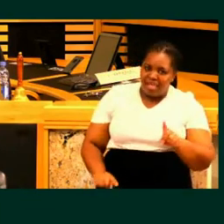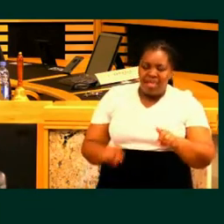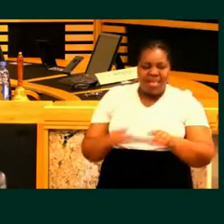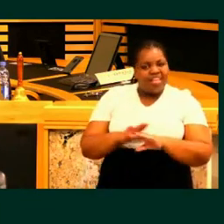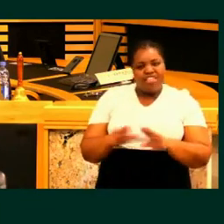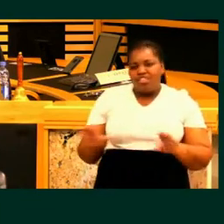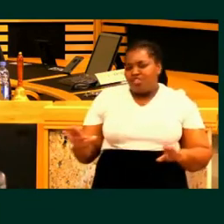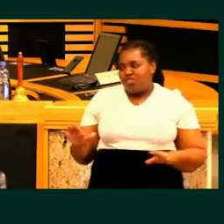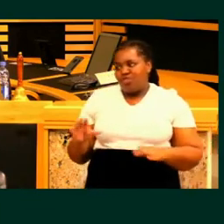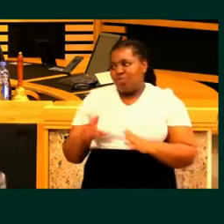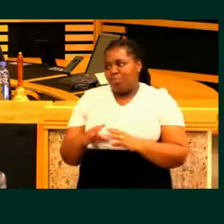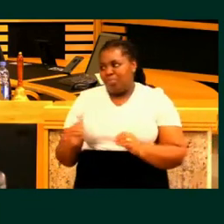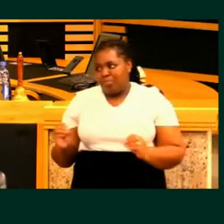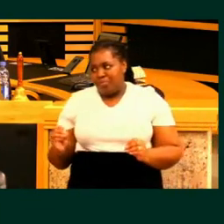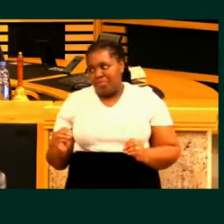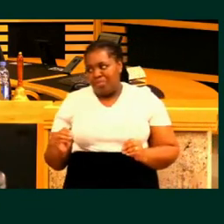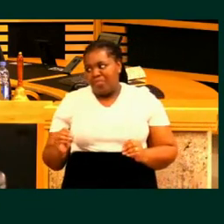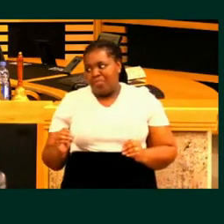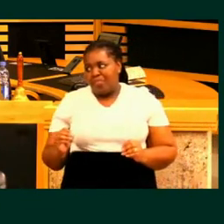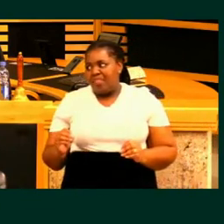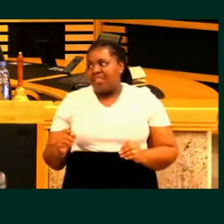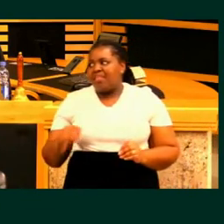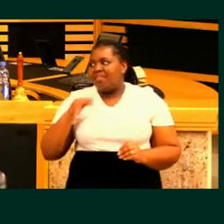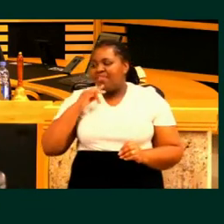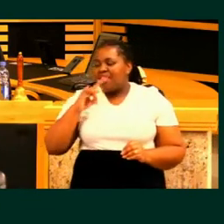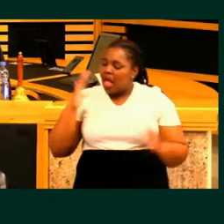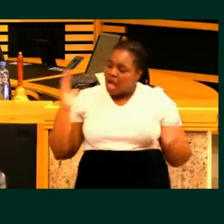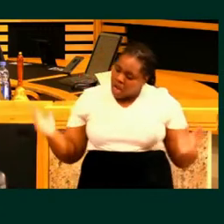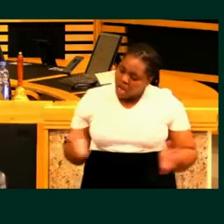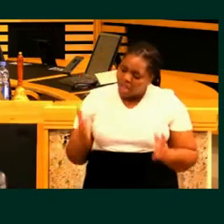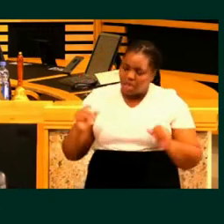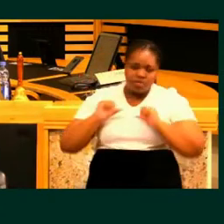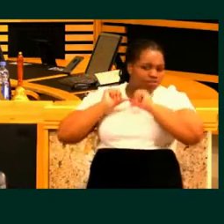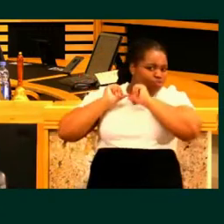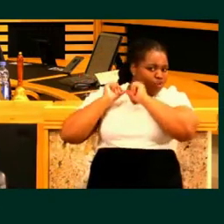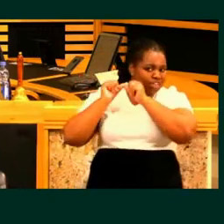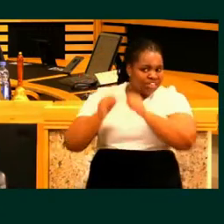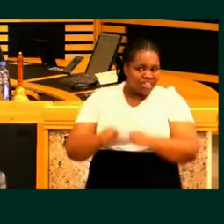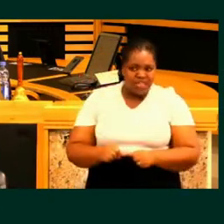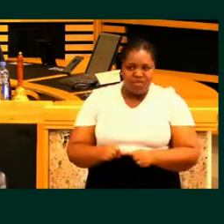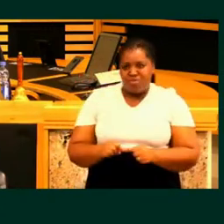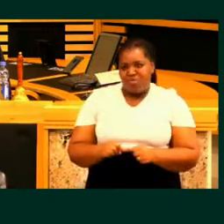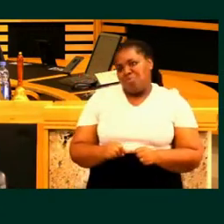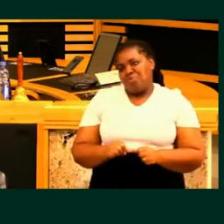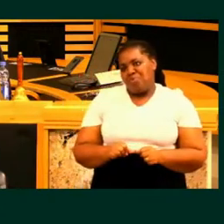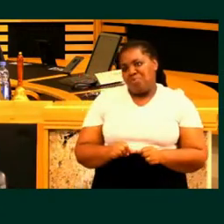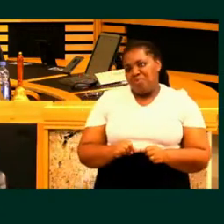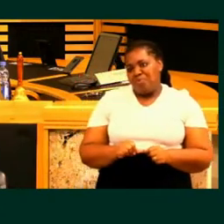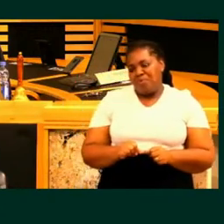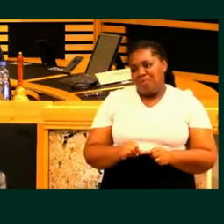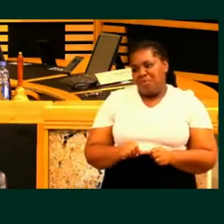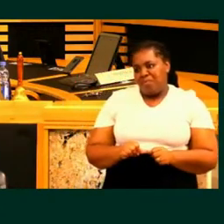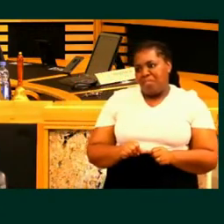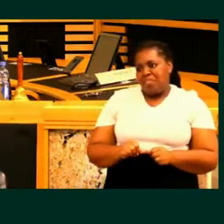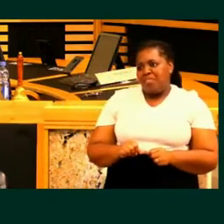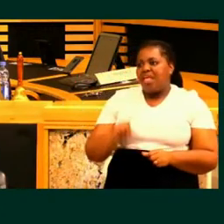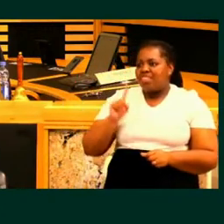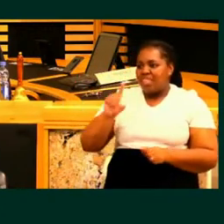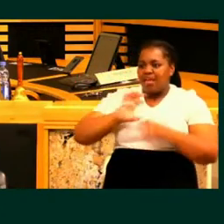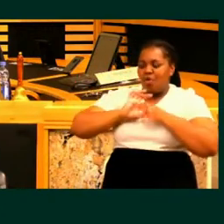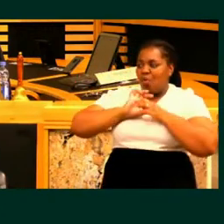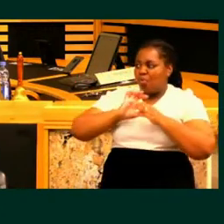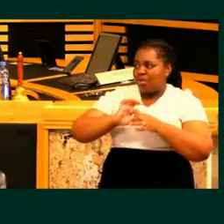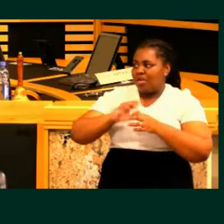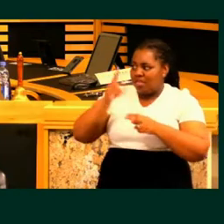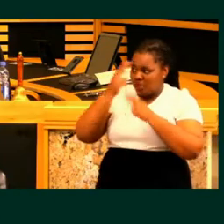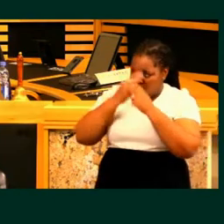not fatal it is a courage to continue that countes and that's the commitment that these